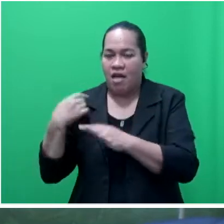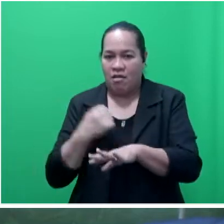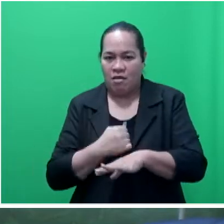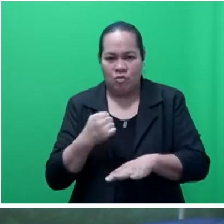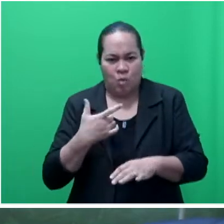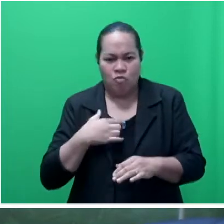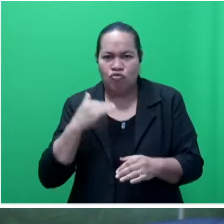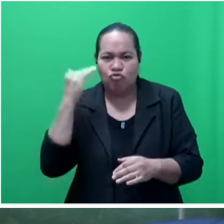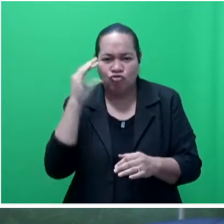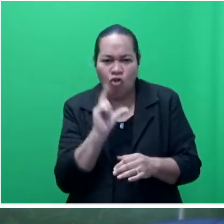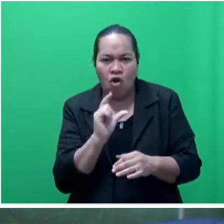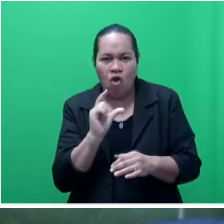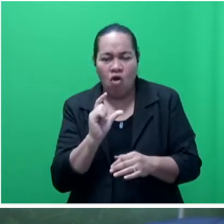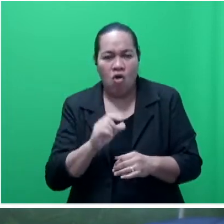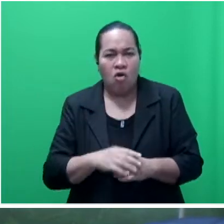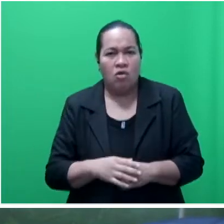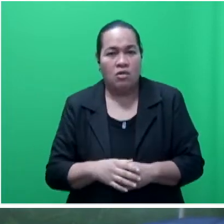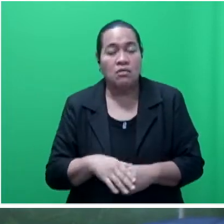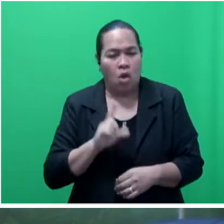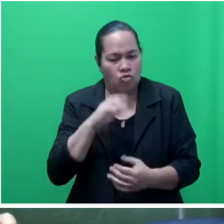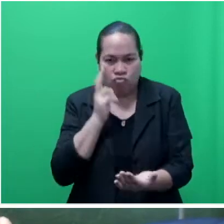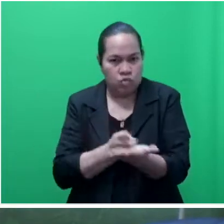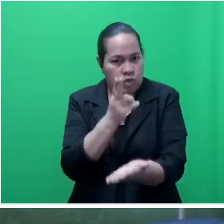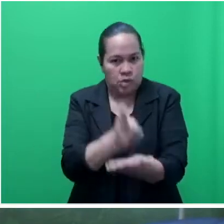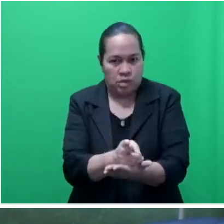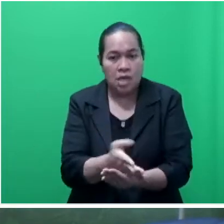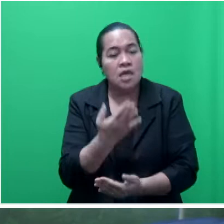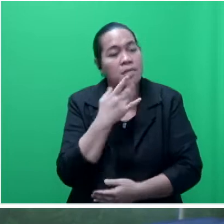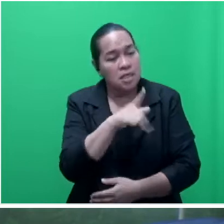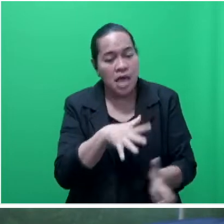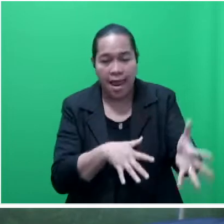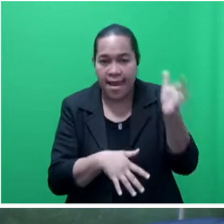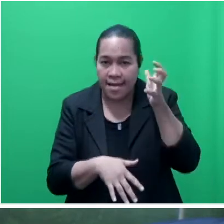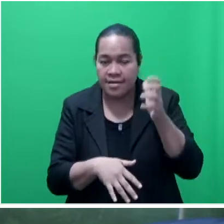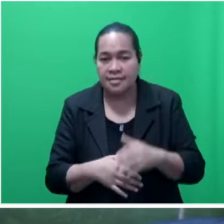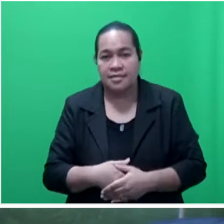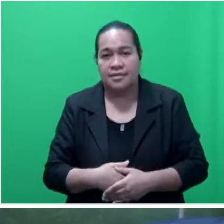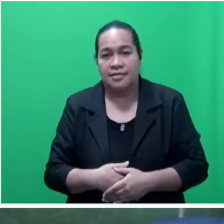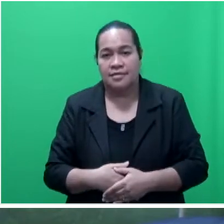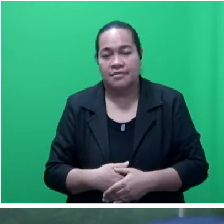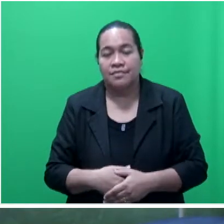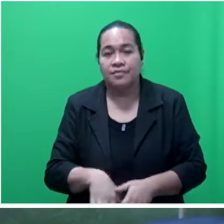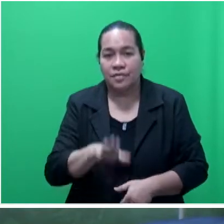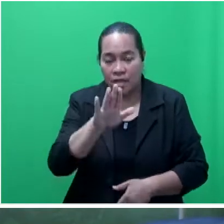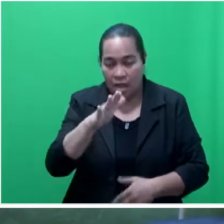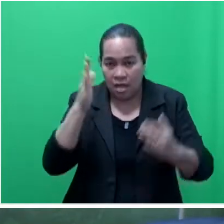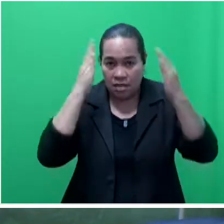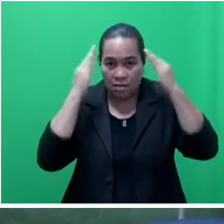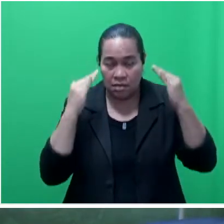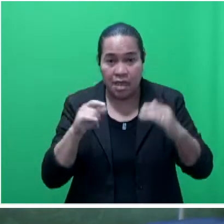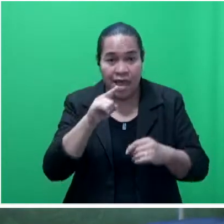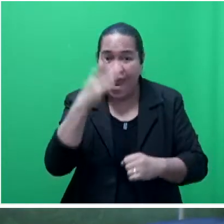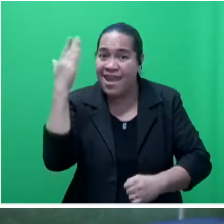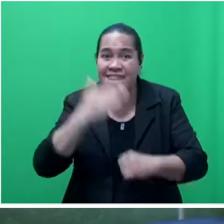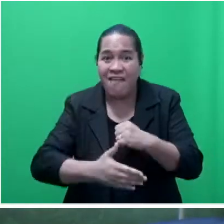short, Mr. Speaker, sir, and it is a fact, Honourable Gawaka, please listen. Mr. Speaker, sir, never before,